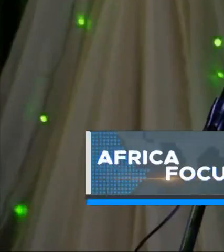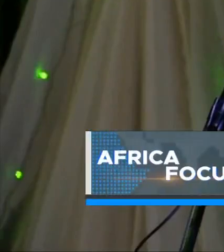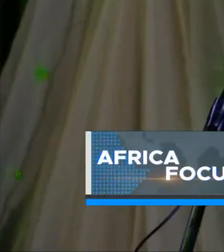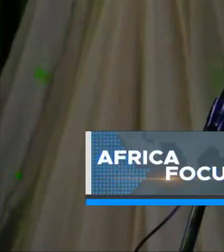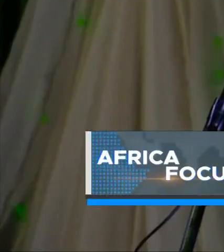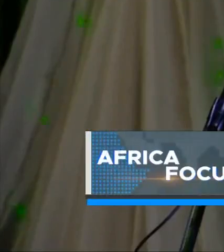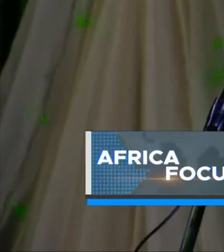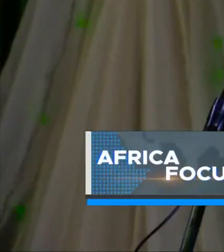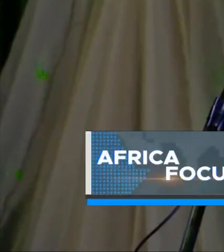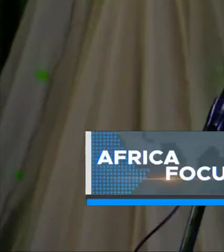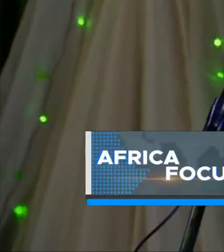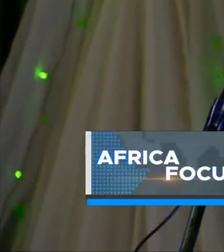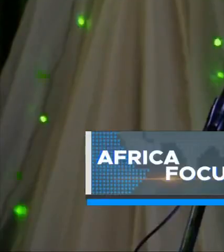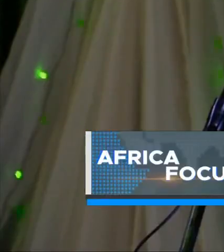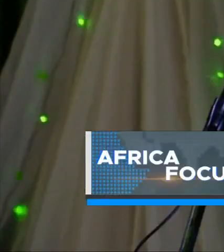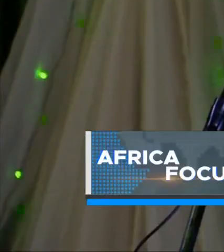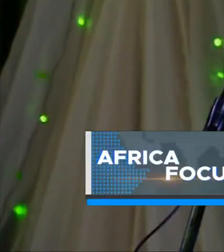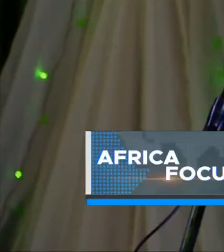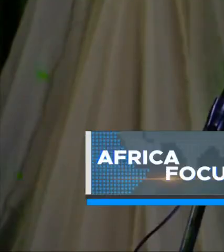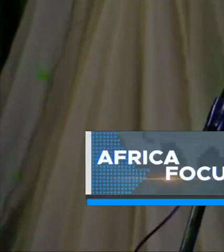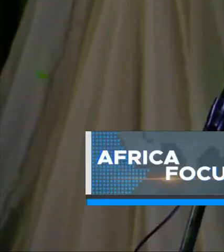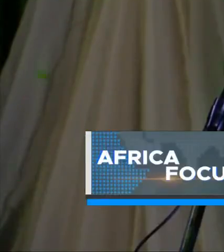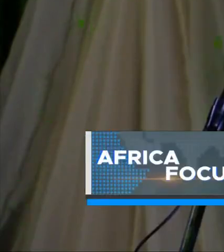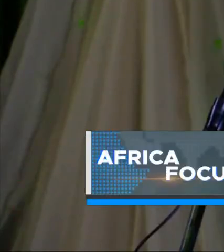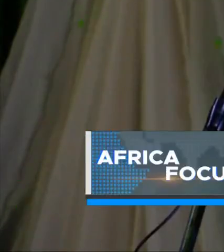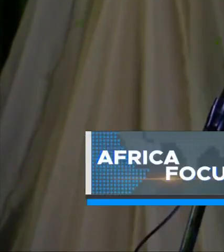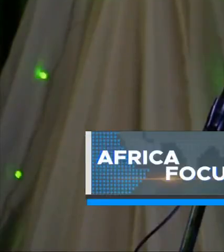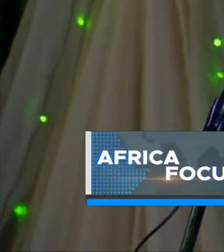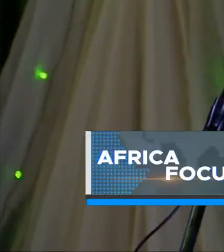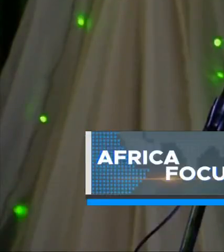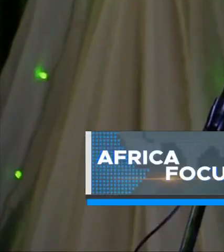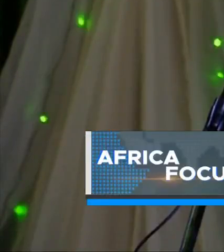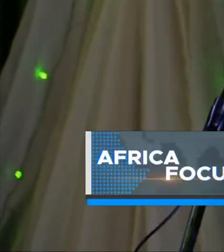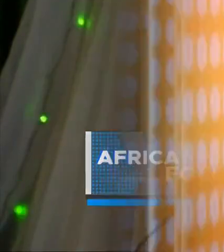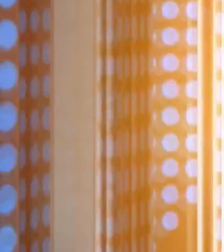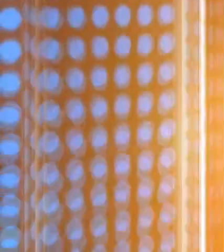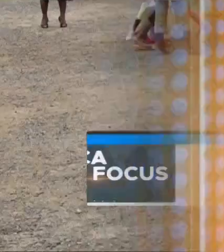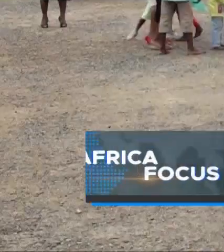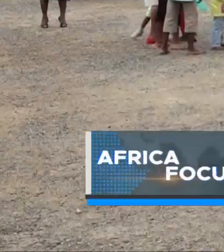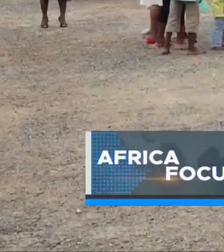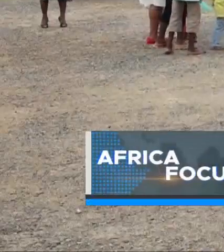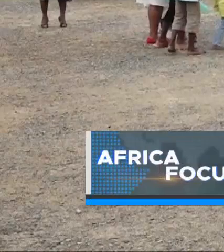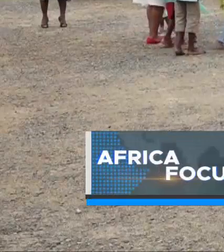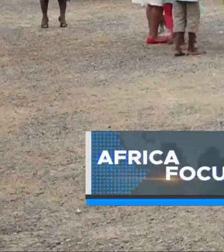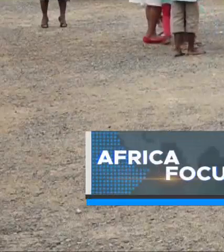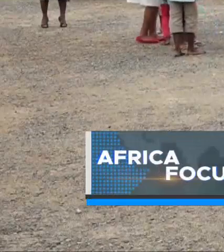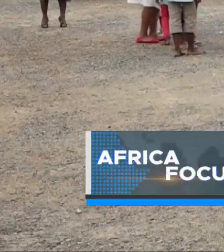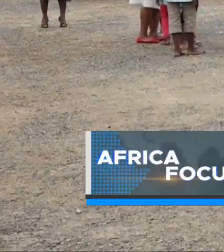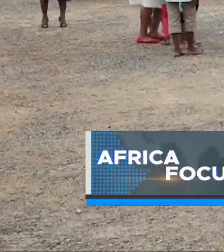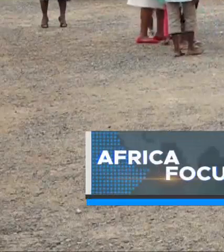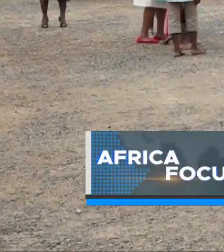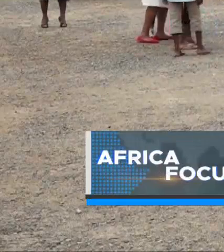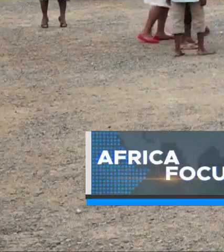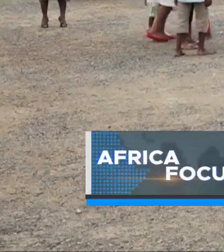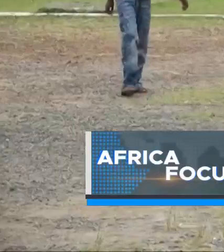As the Nigerian elections are postponed, we take a closer look at the profile of two leading candidates. Child trafficking in